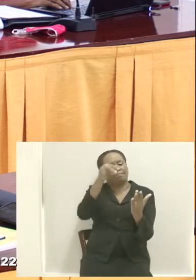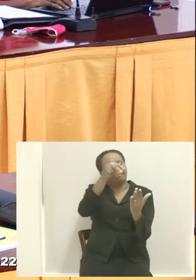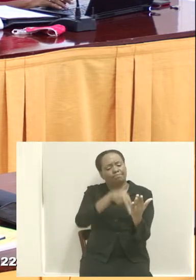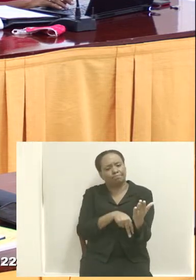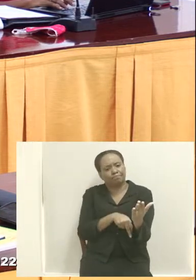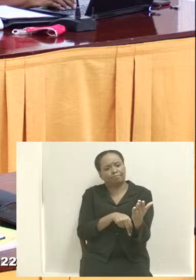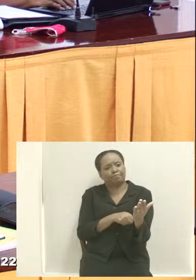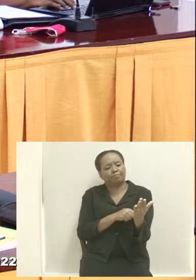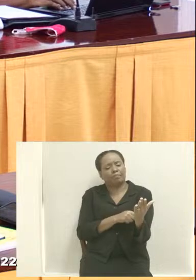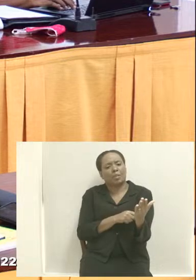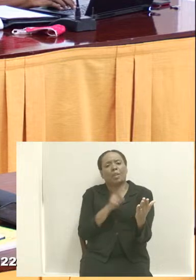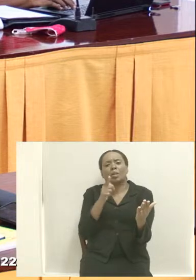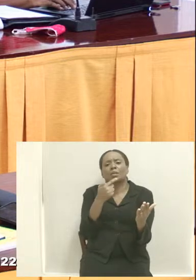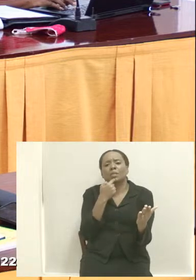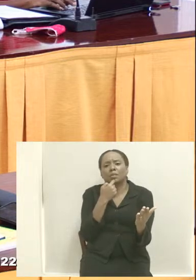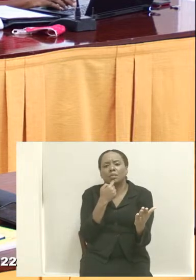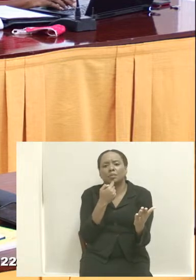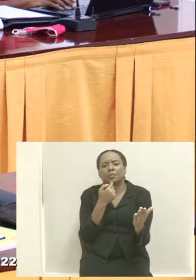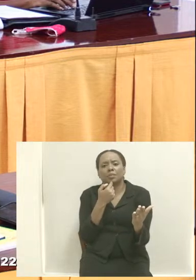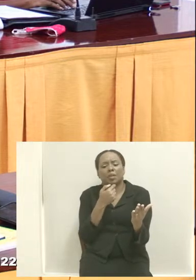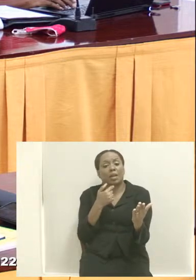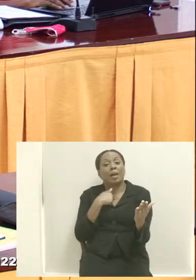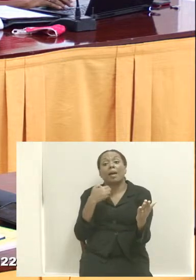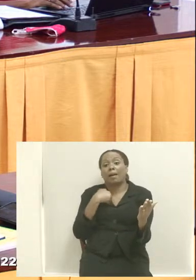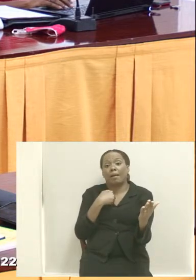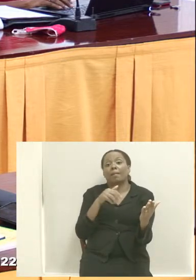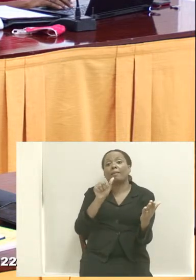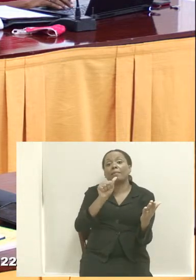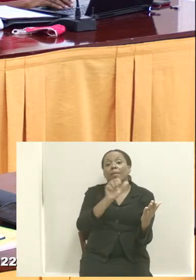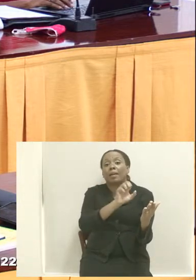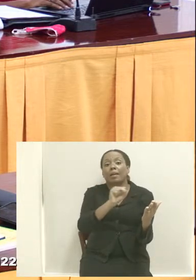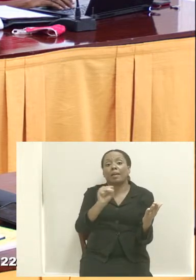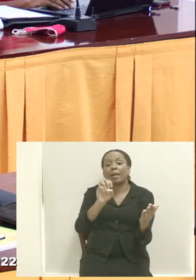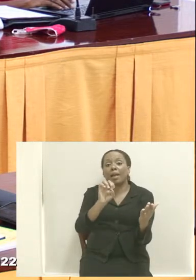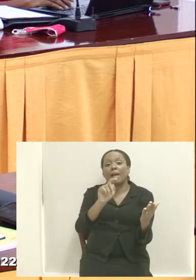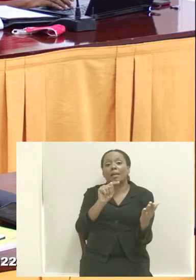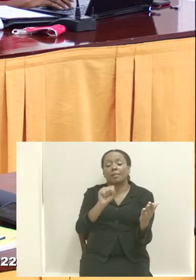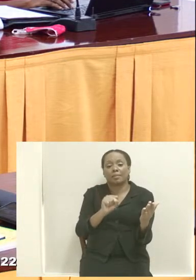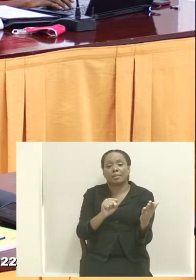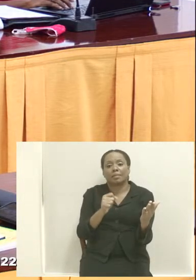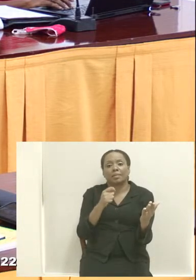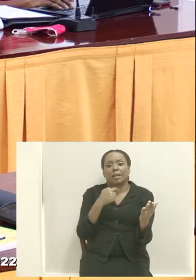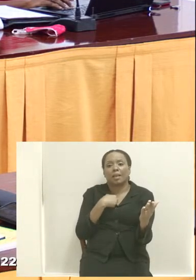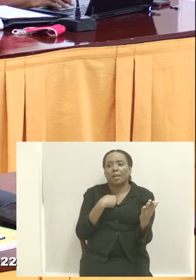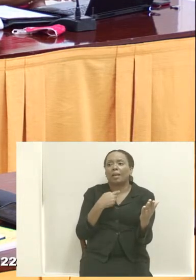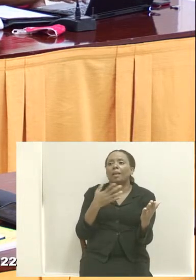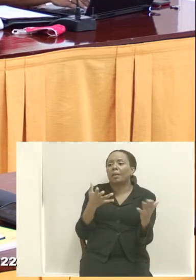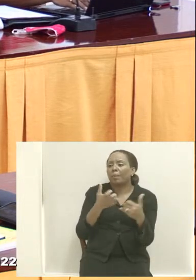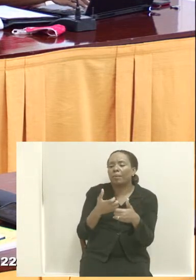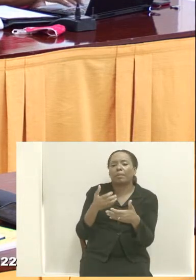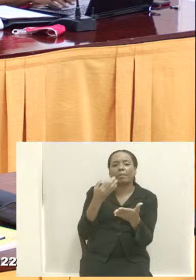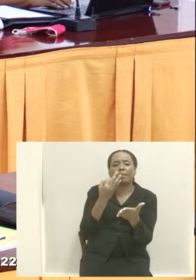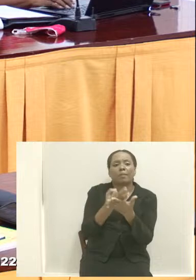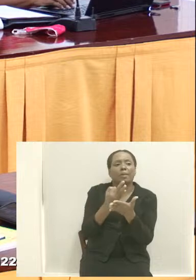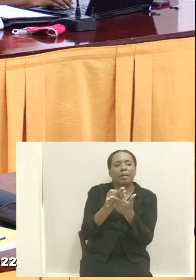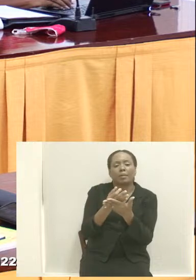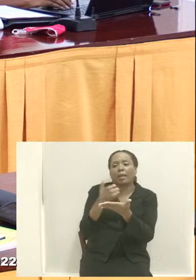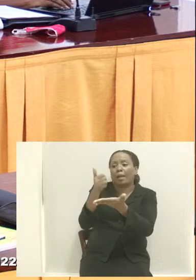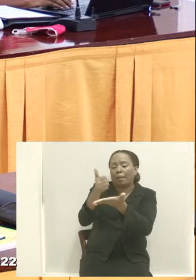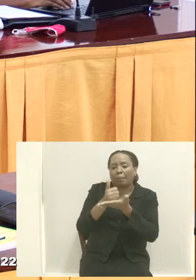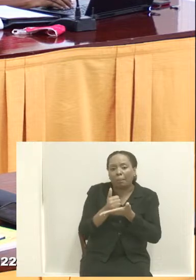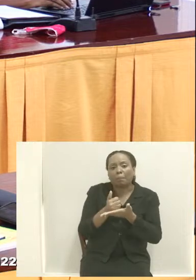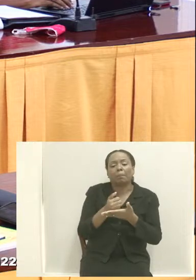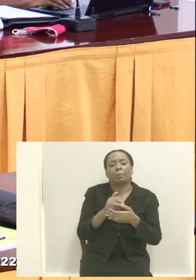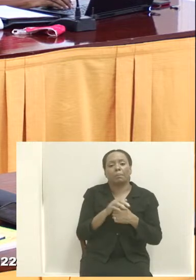your financial assistance from the commercial sector. It is a process, ma'am, which has had